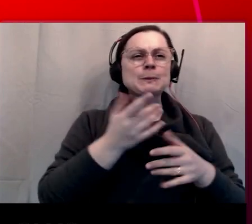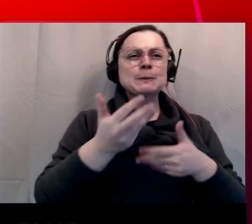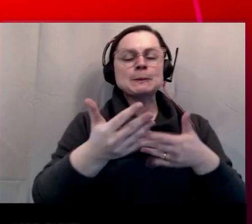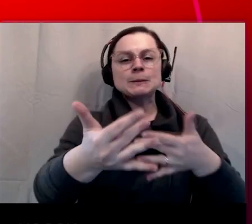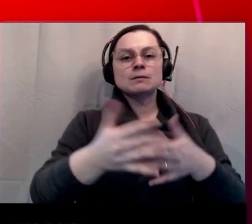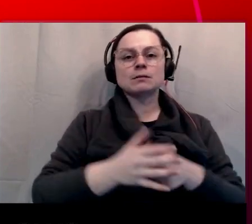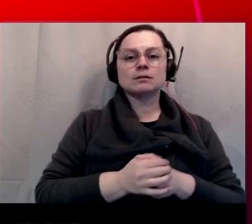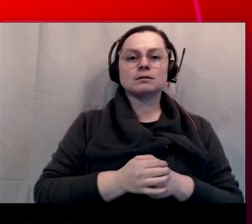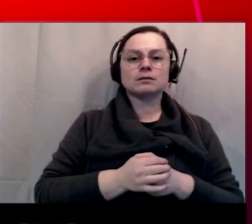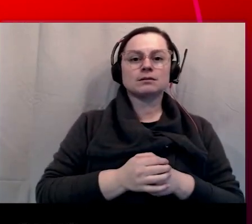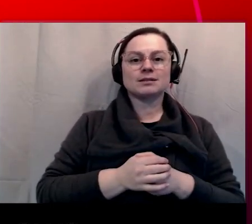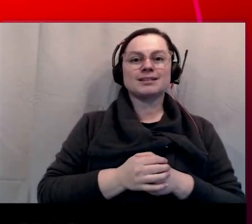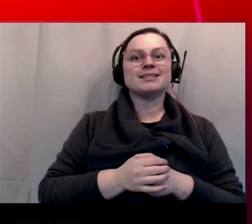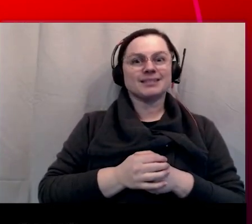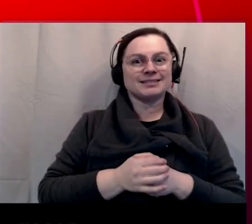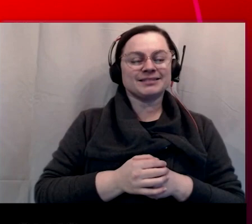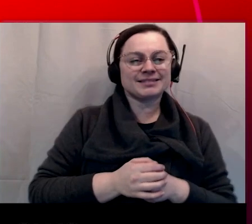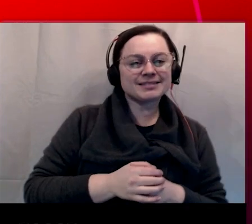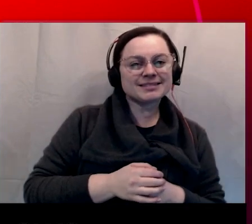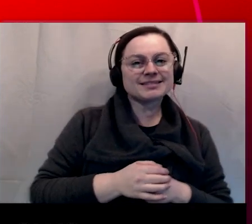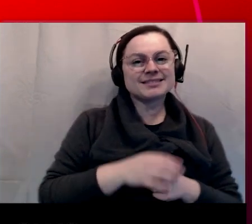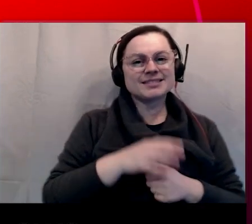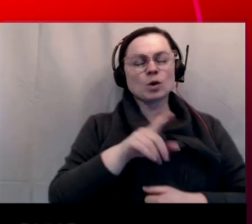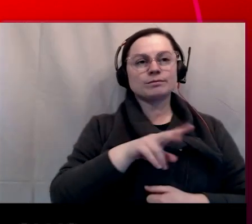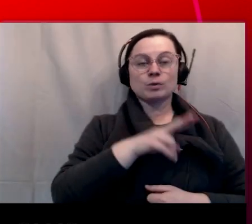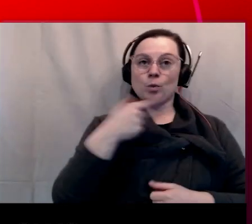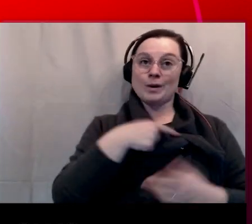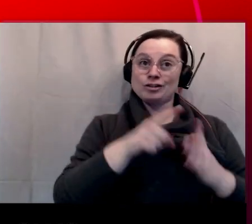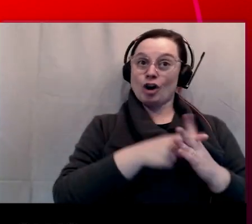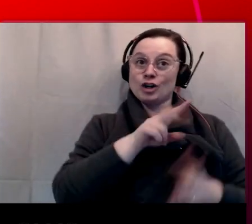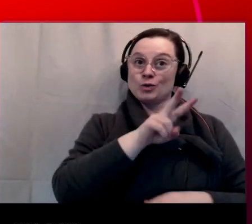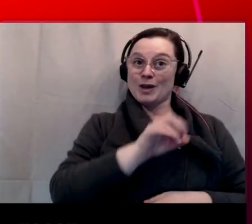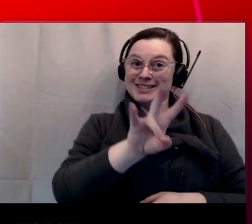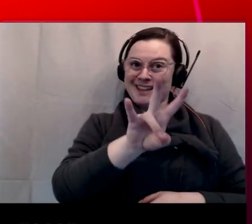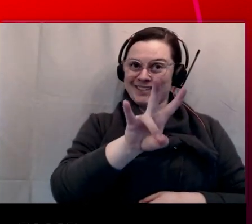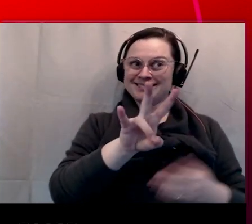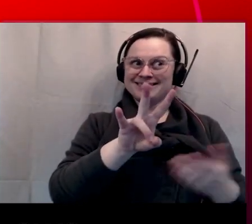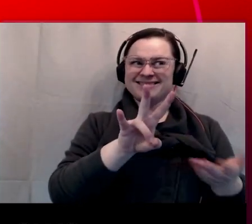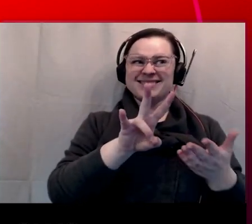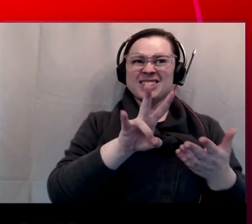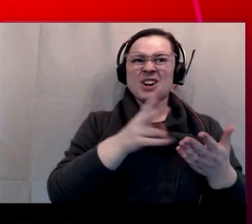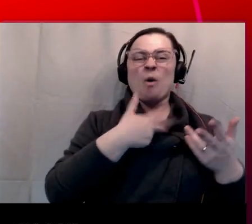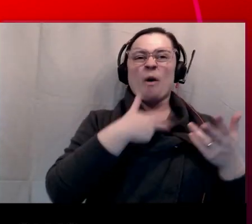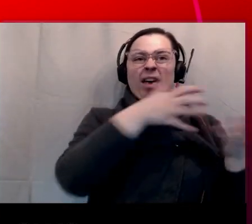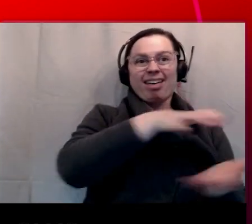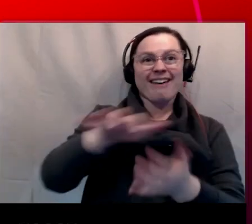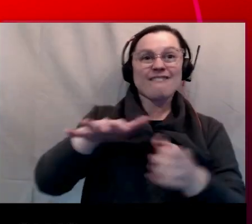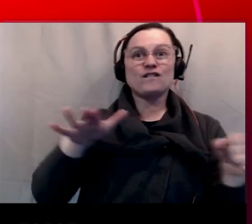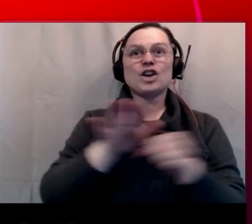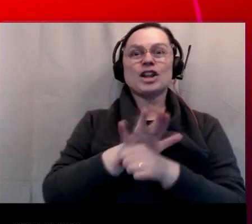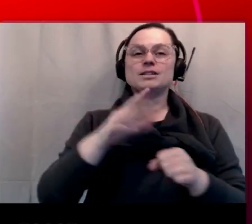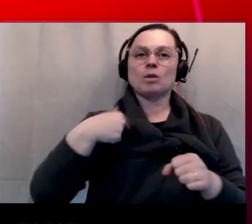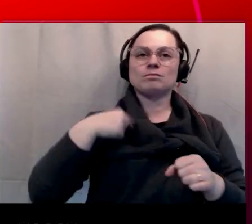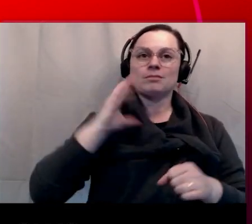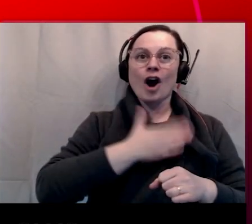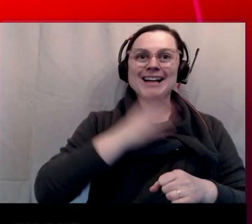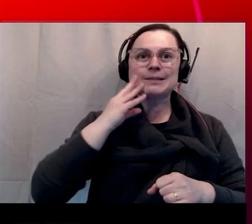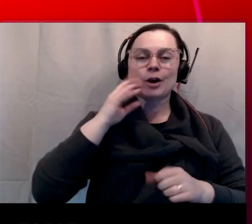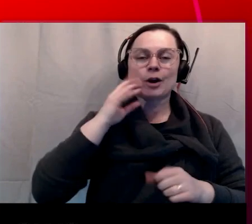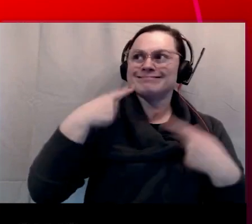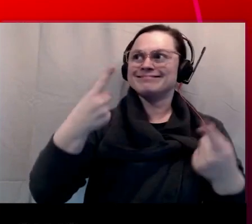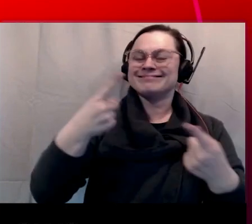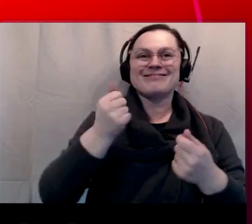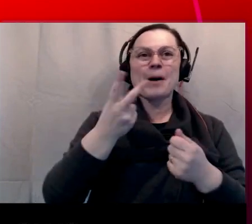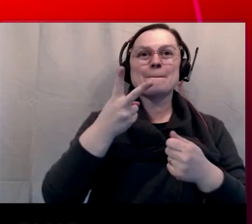and all in. So we've had 15 years of experience doing this. But when our customers started asking us the same thing, we were like, oh, we already have the solution. Why don't we package